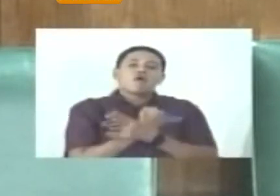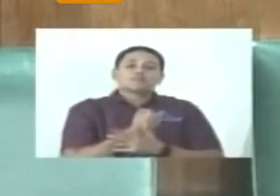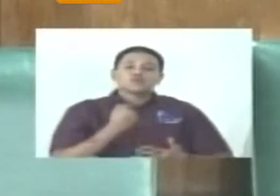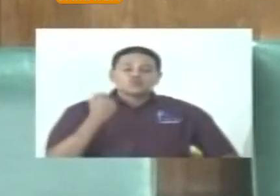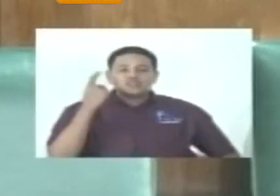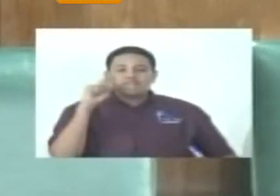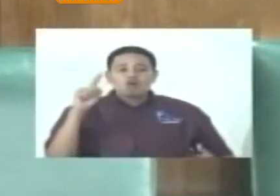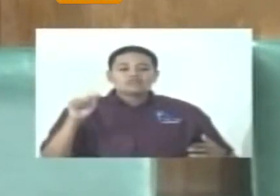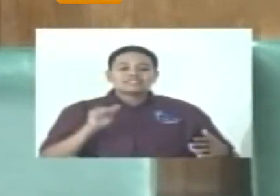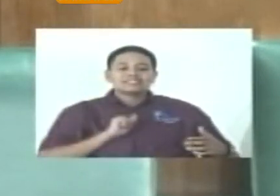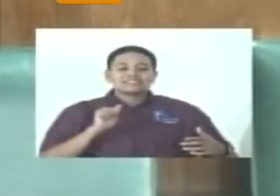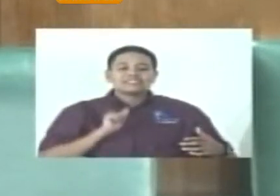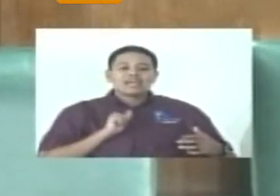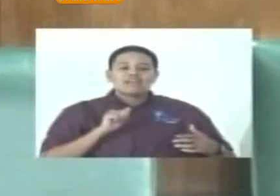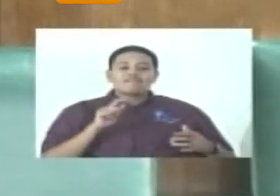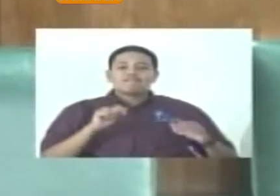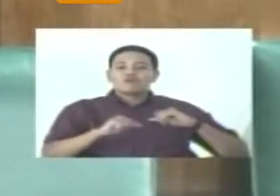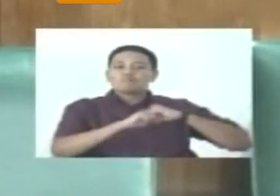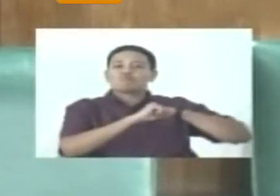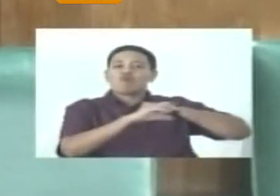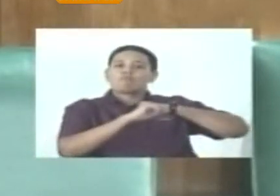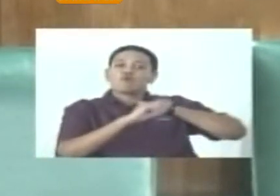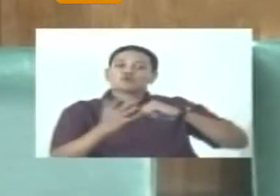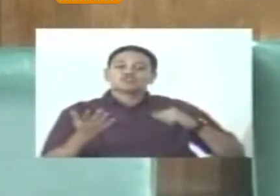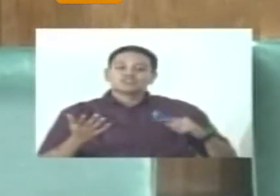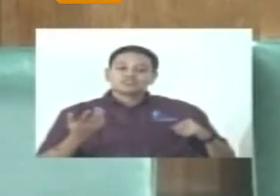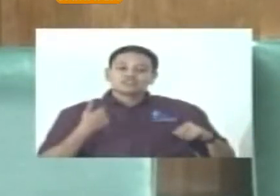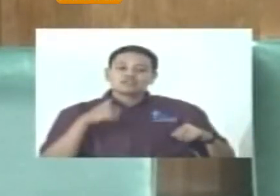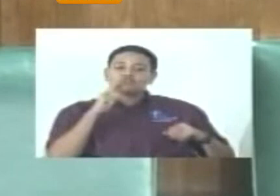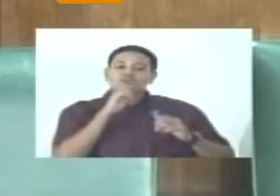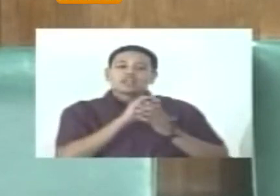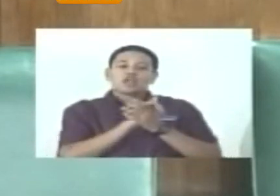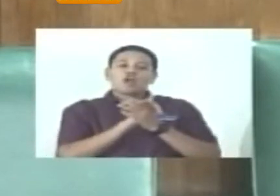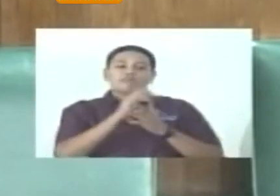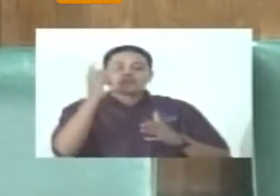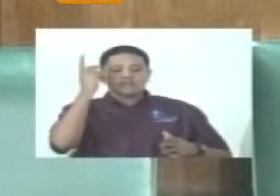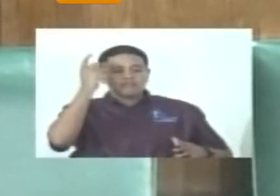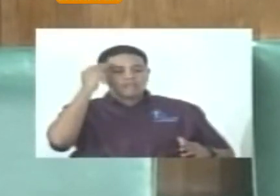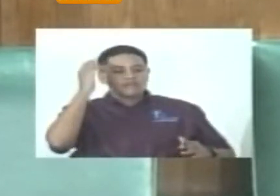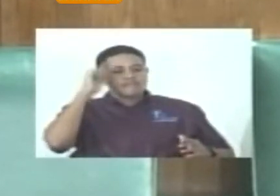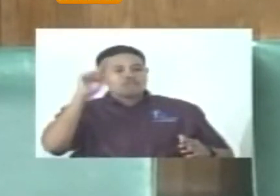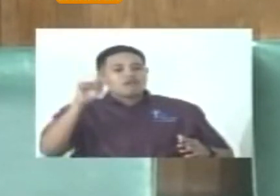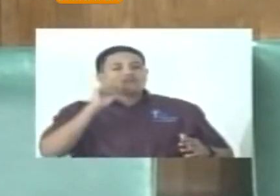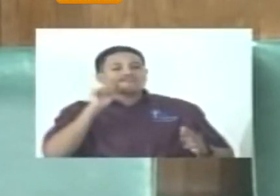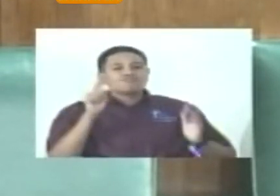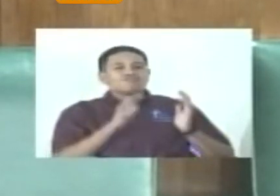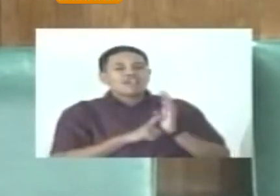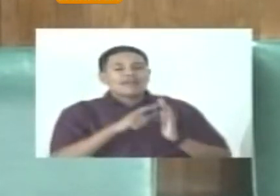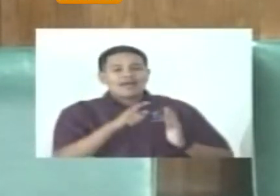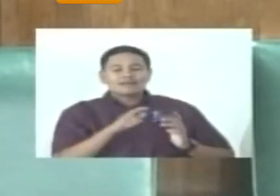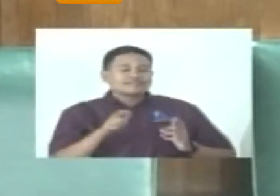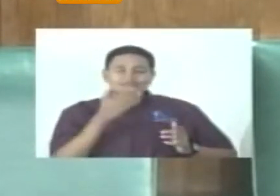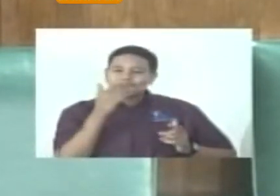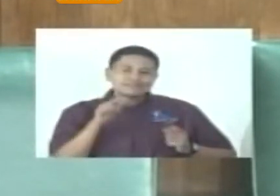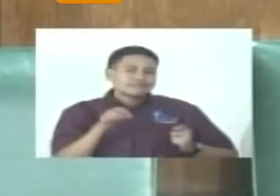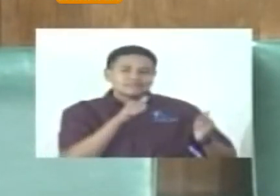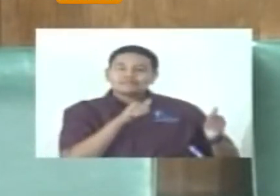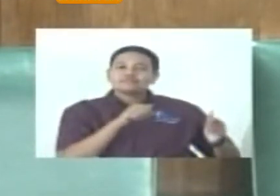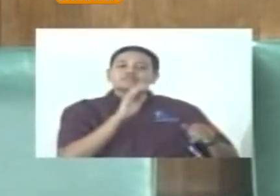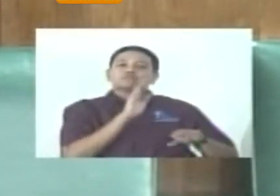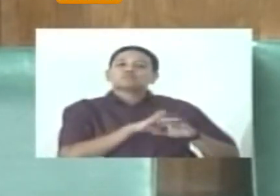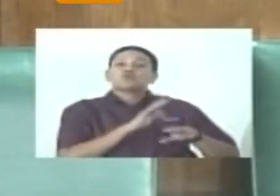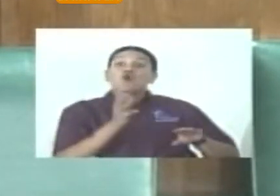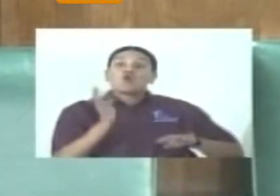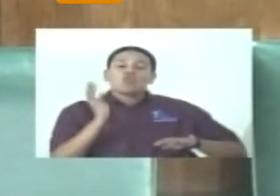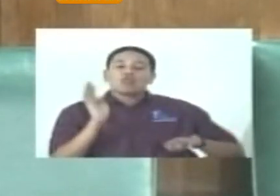for self-promotion. And let me commend the Prime Minister for recognizing that what was done